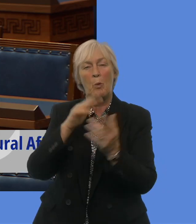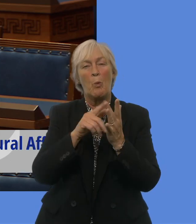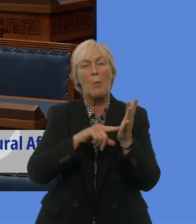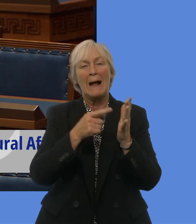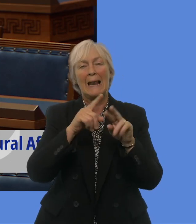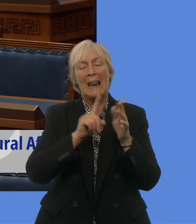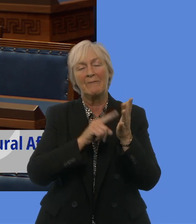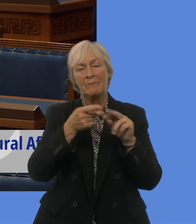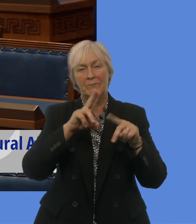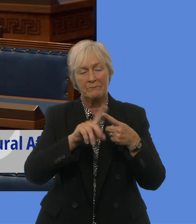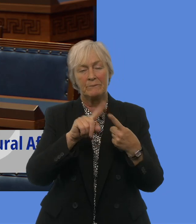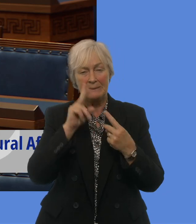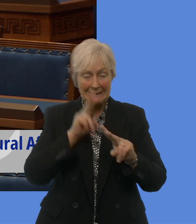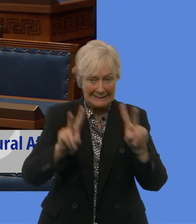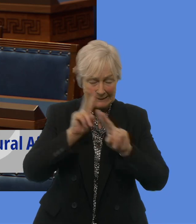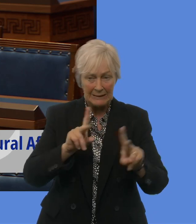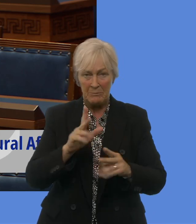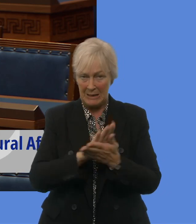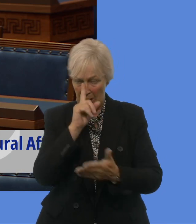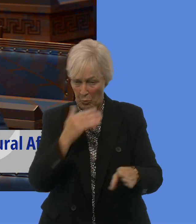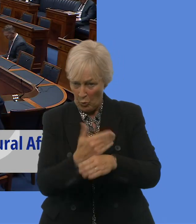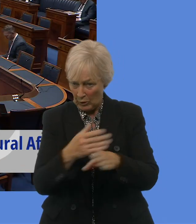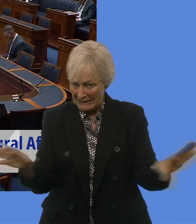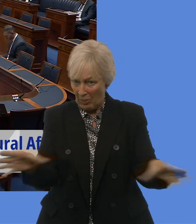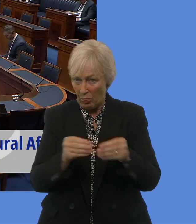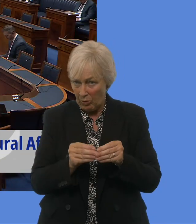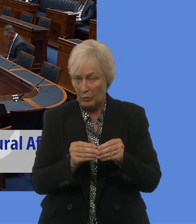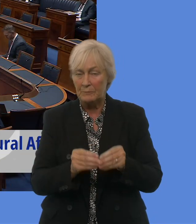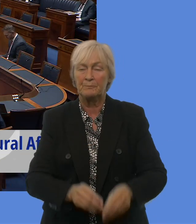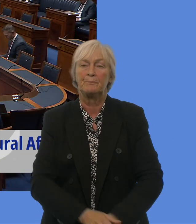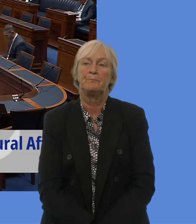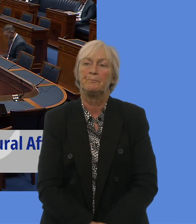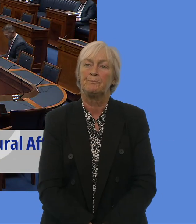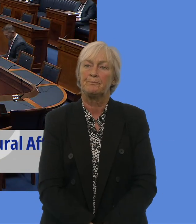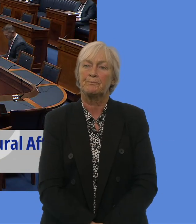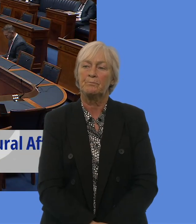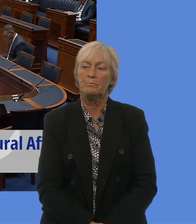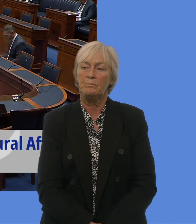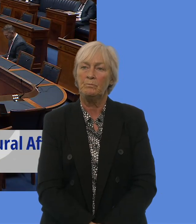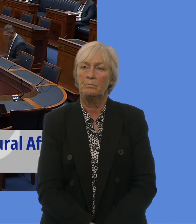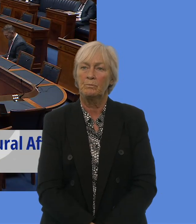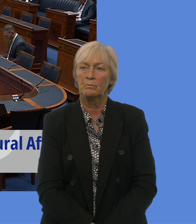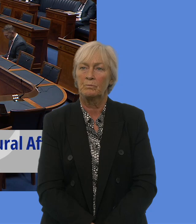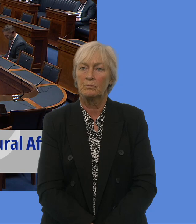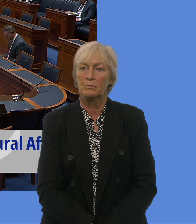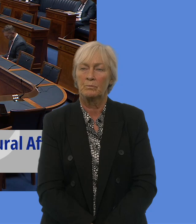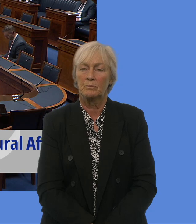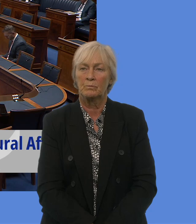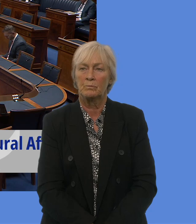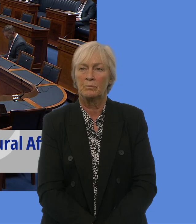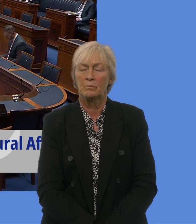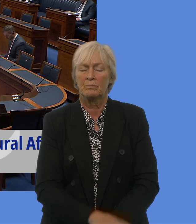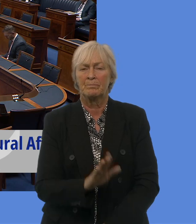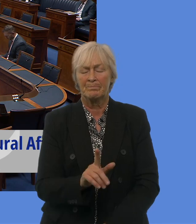thank the stakeholders for sticking with us so we can work together on that. Mr. Maguire, quick. Minister,